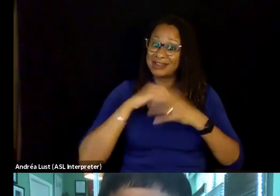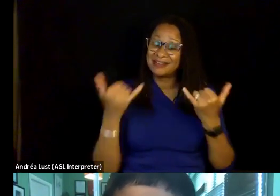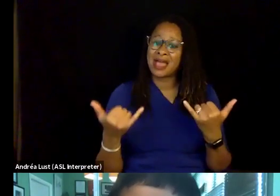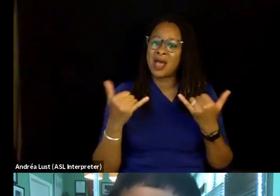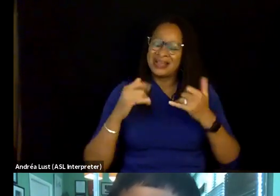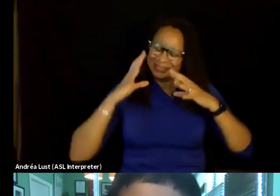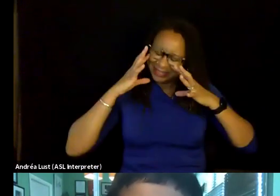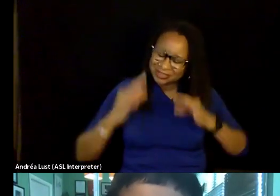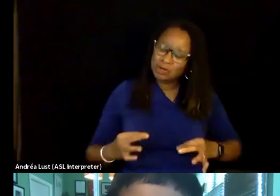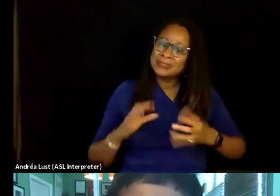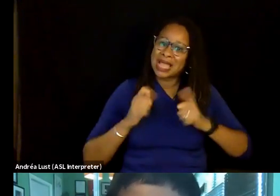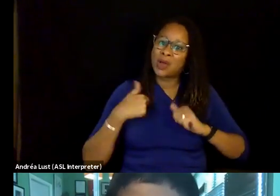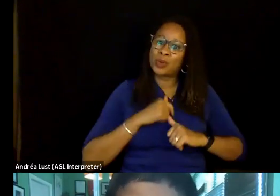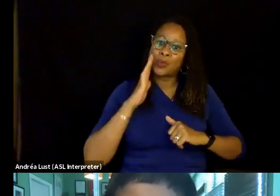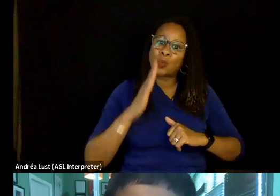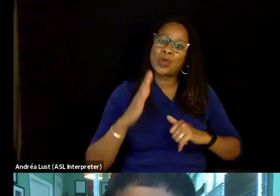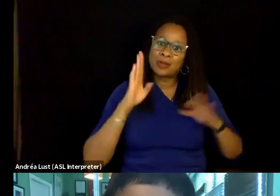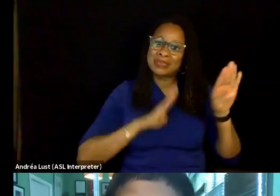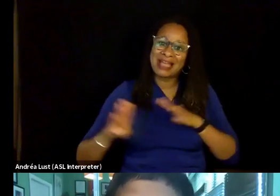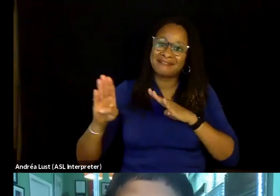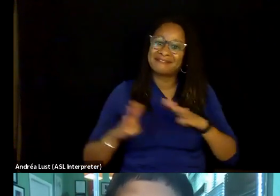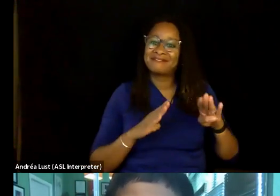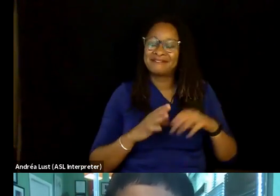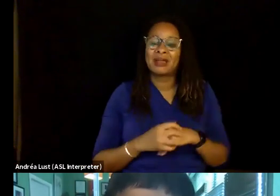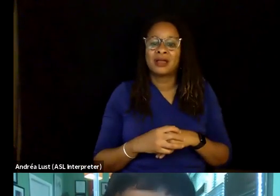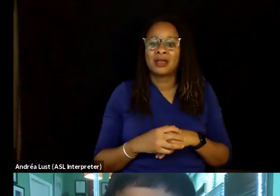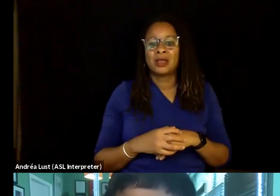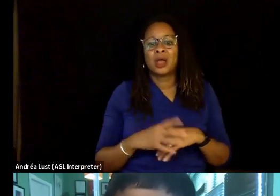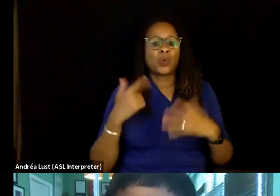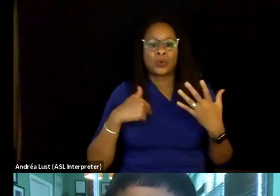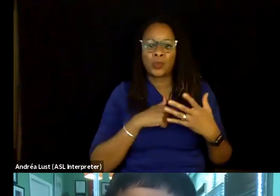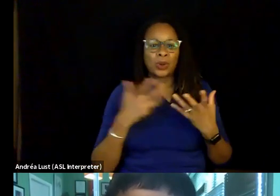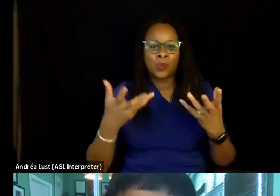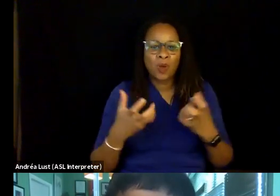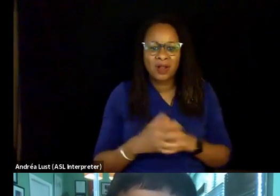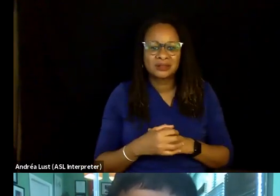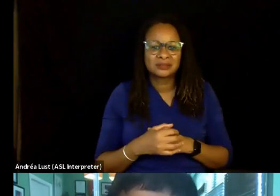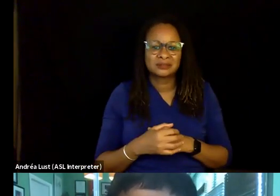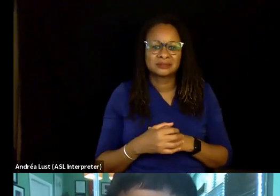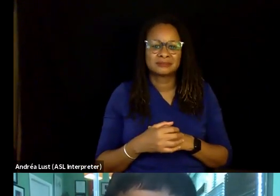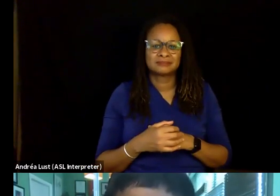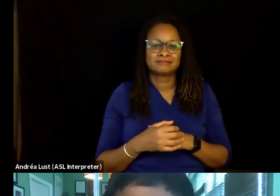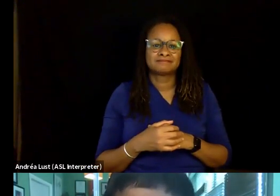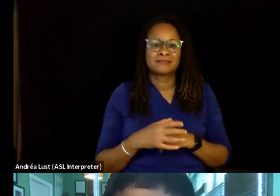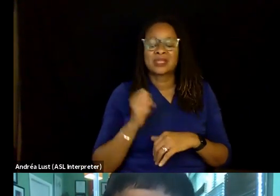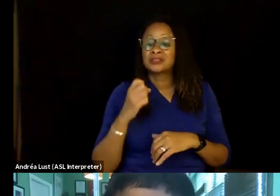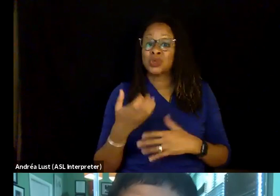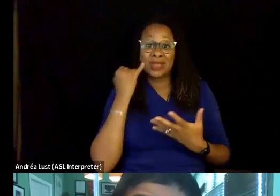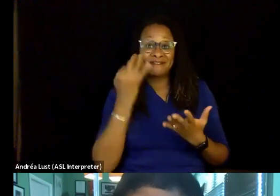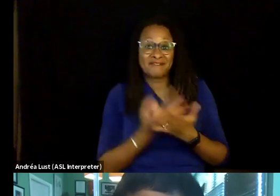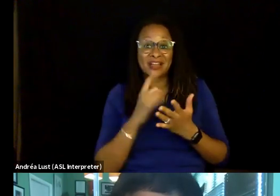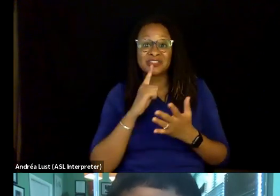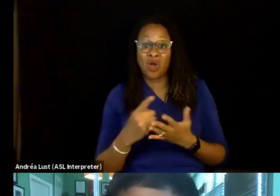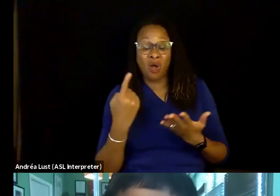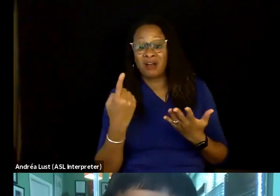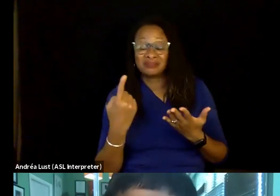behave. So where's civil society now? What do we want? Because if facts are debatable and you're